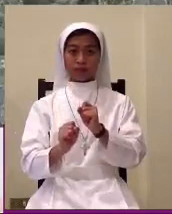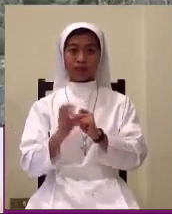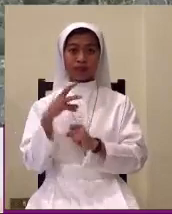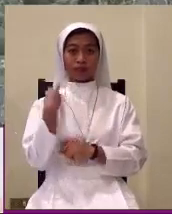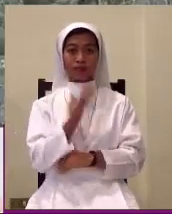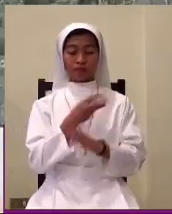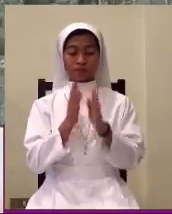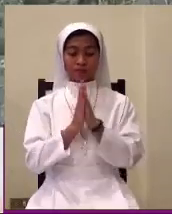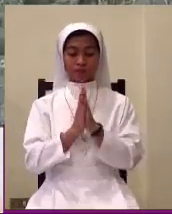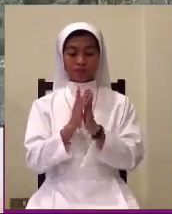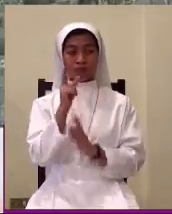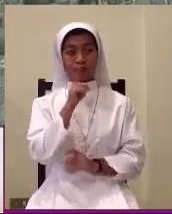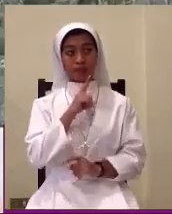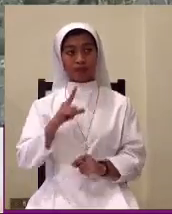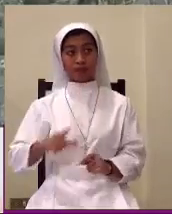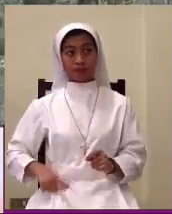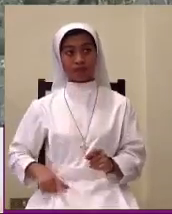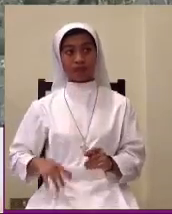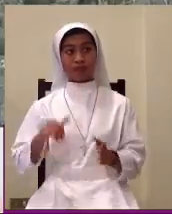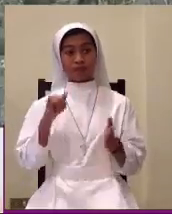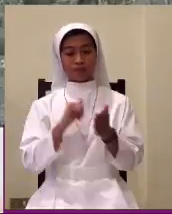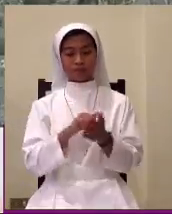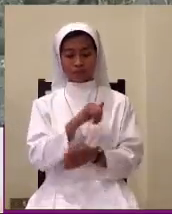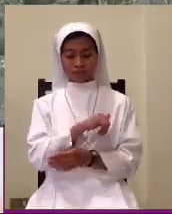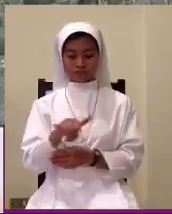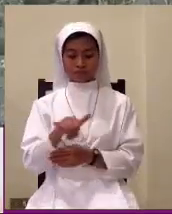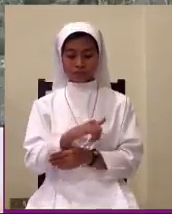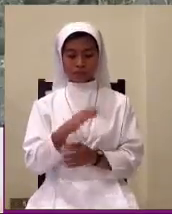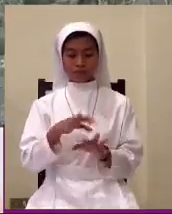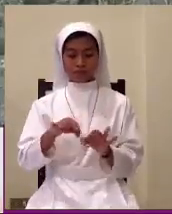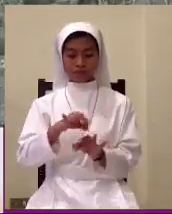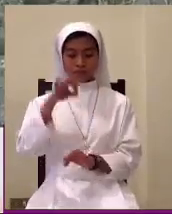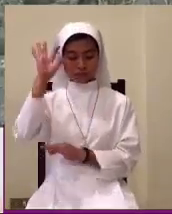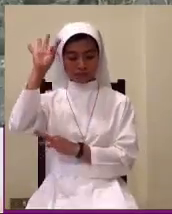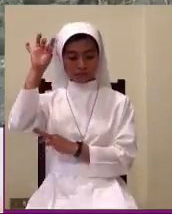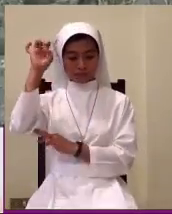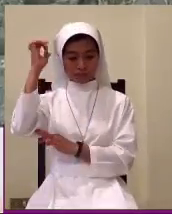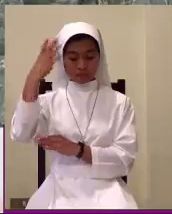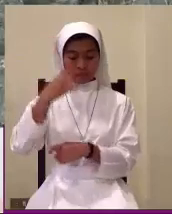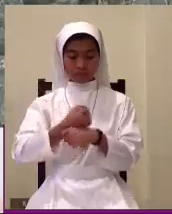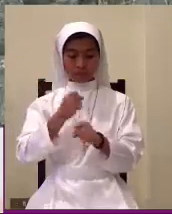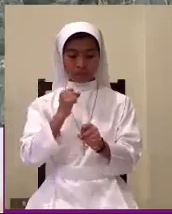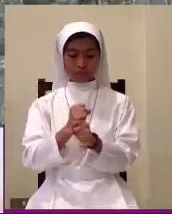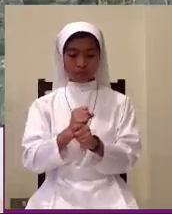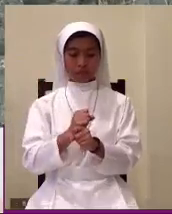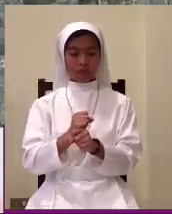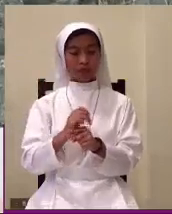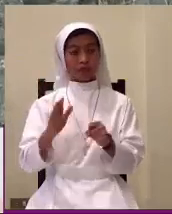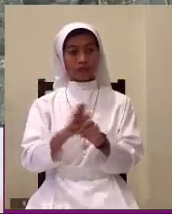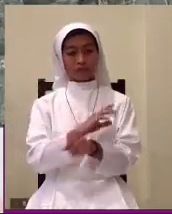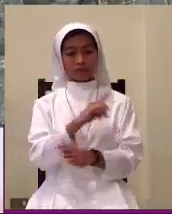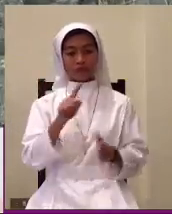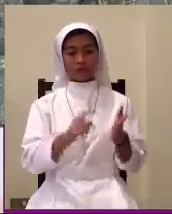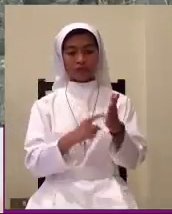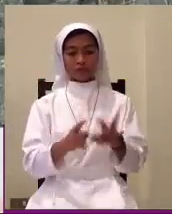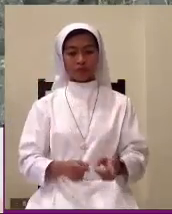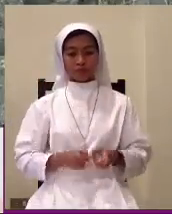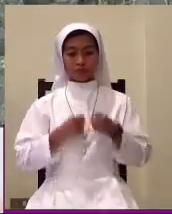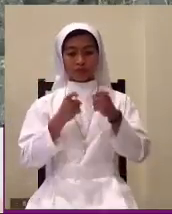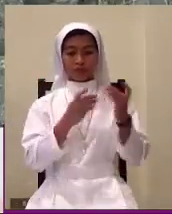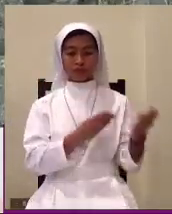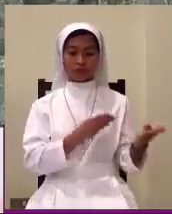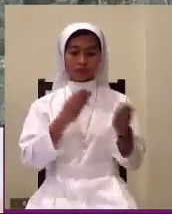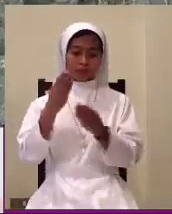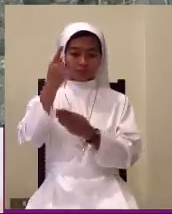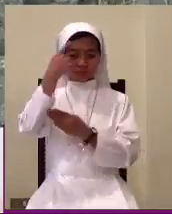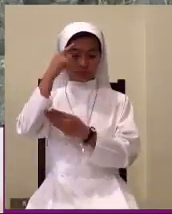humbly implore you, by the same Spirit, graciously make holy these gifts we have brought to you for